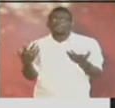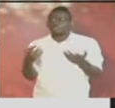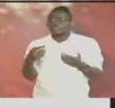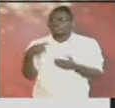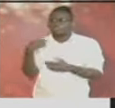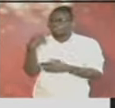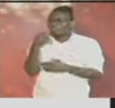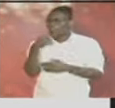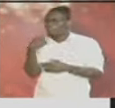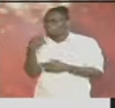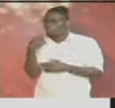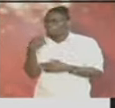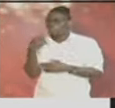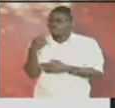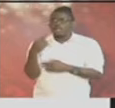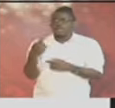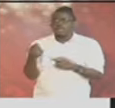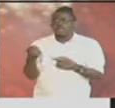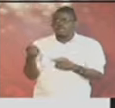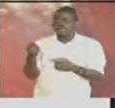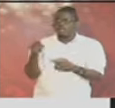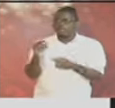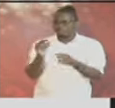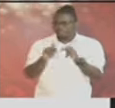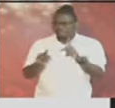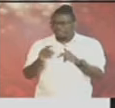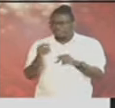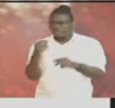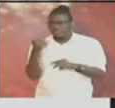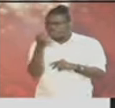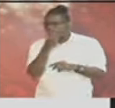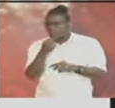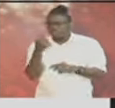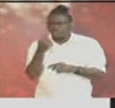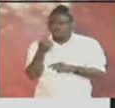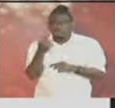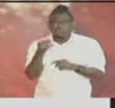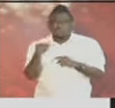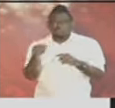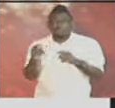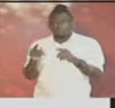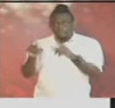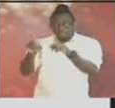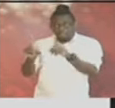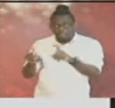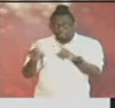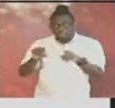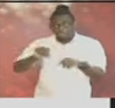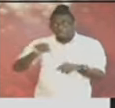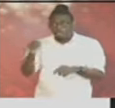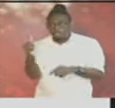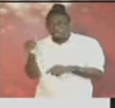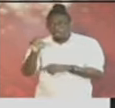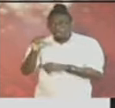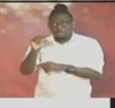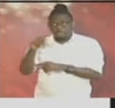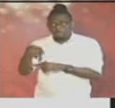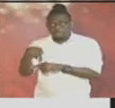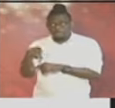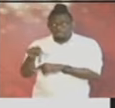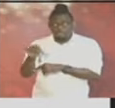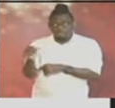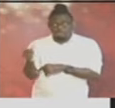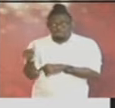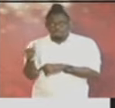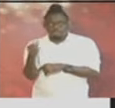patients, we would have had primary, secondary contacts, and they would have swabbed accordingly. And as we look at the other map on the other slide, we'll get an